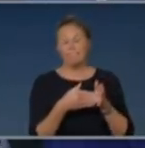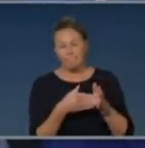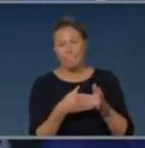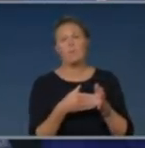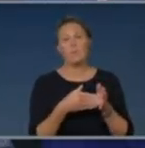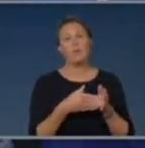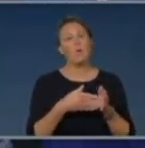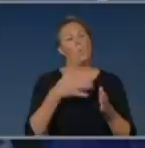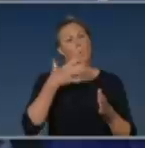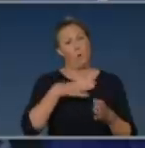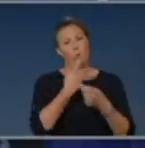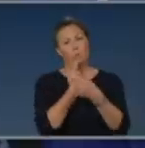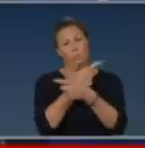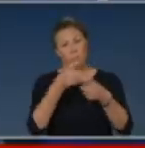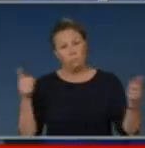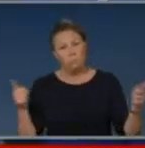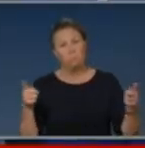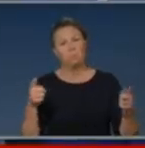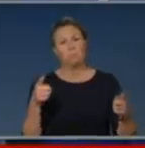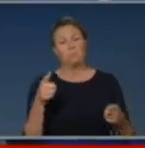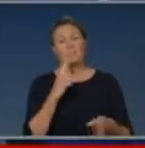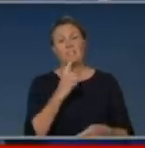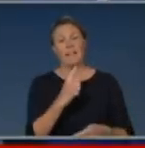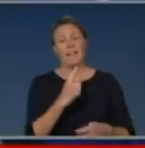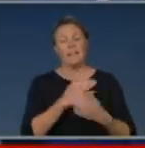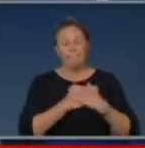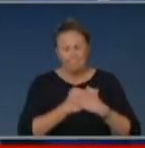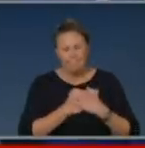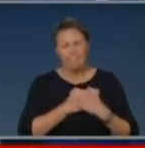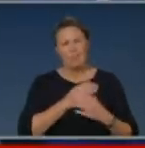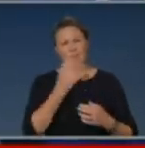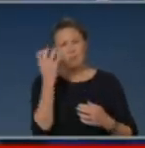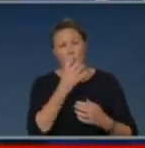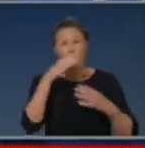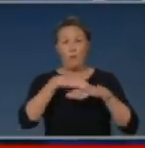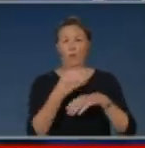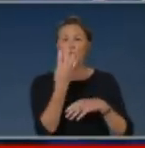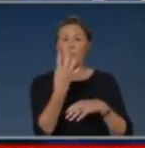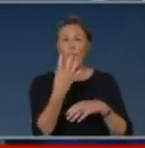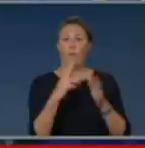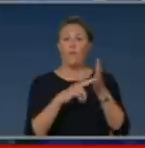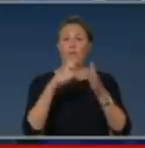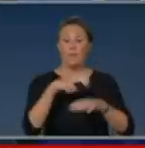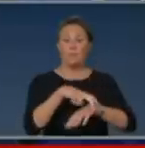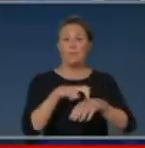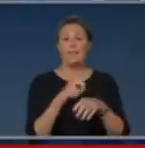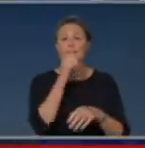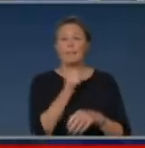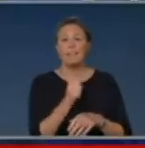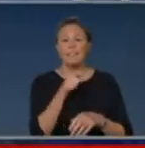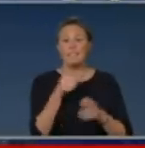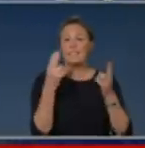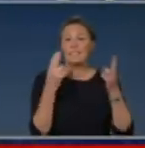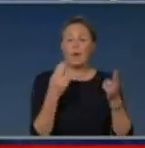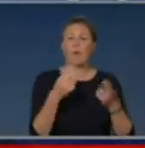police officers who were killed in Melbourne and to pass on their sincere sympathies to their families